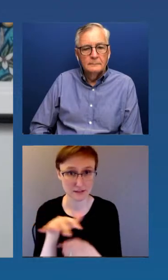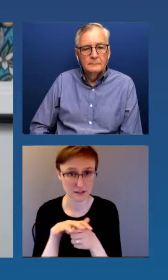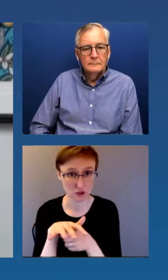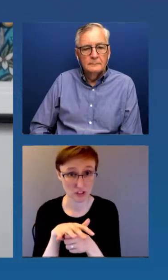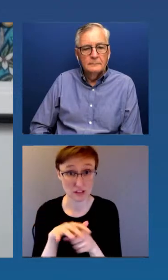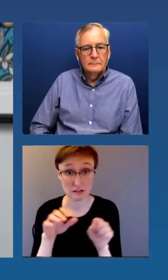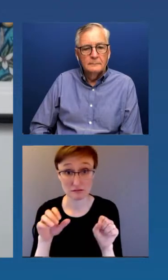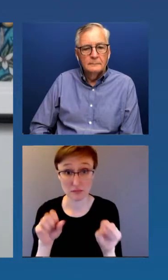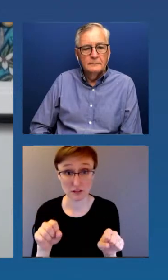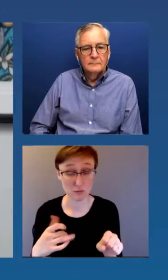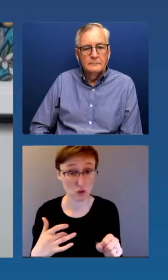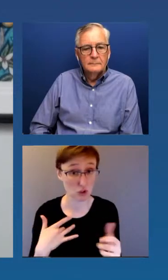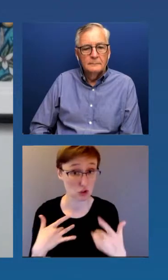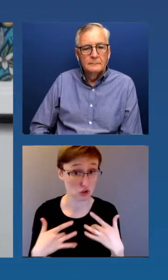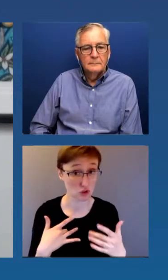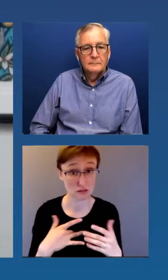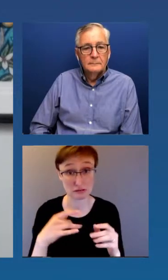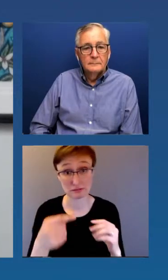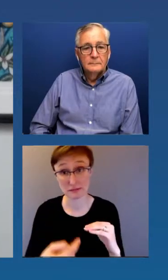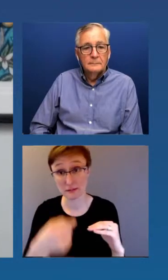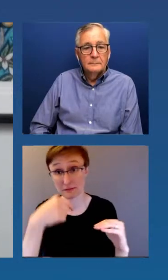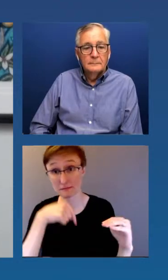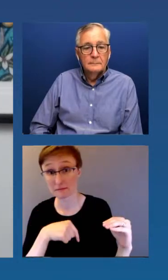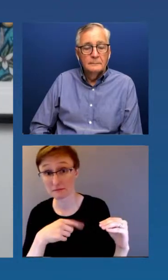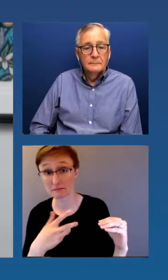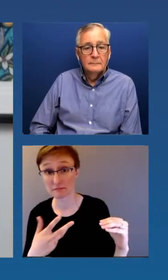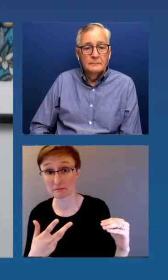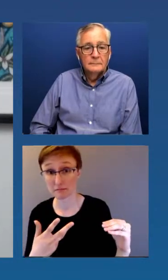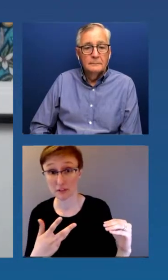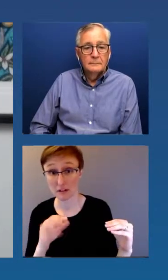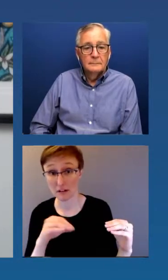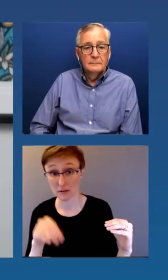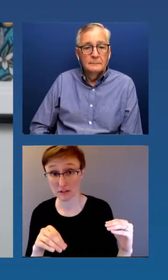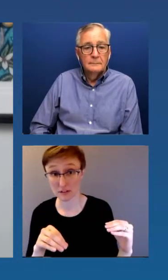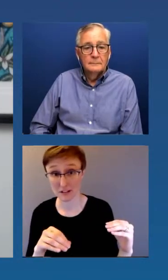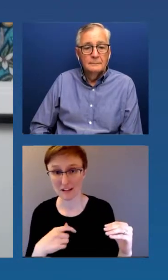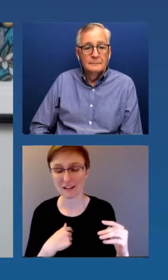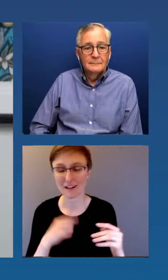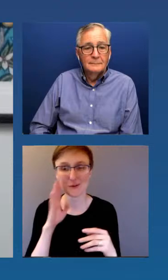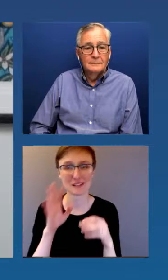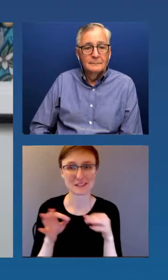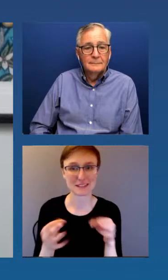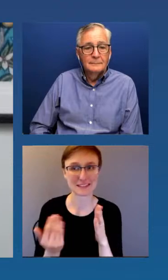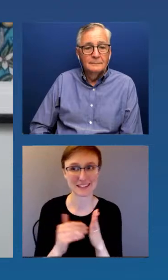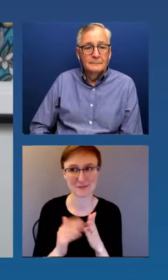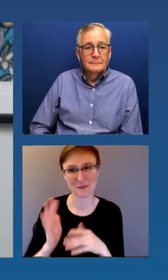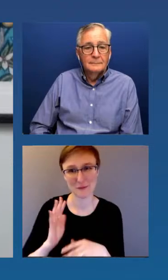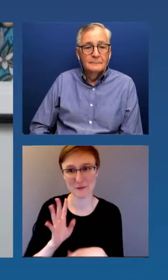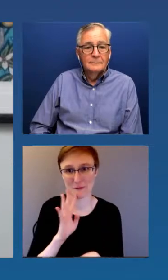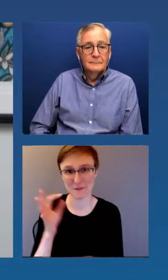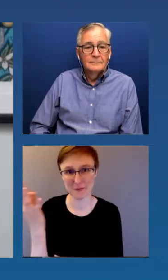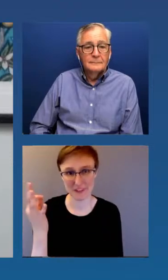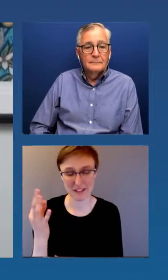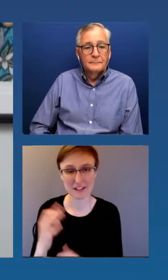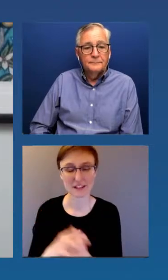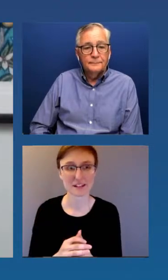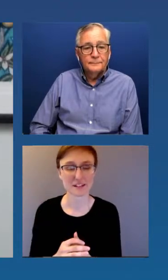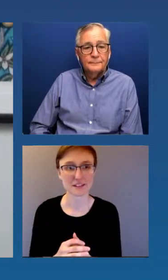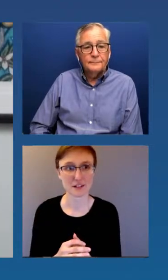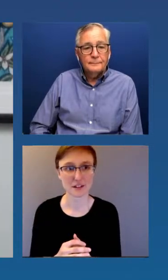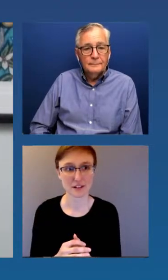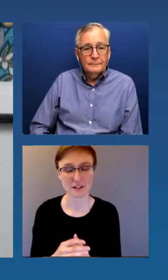in the coming months, I guess? What I said in French was roughly was that we really are